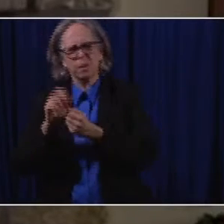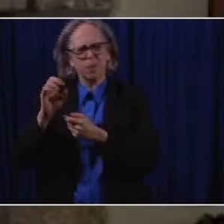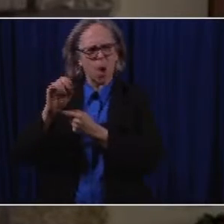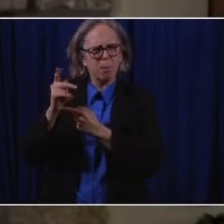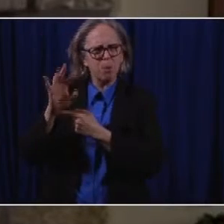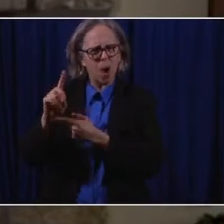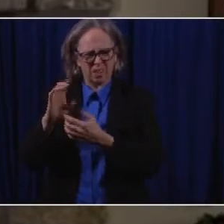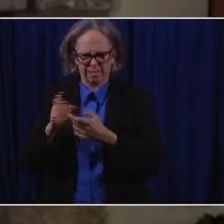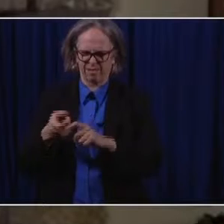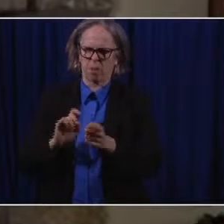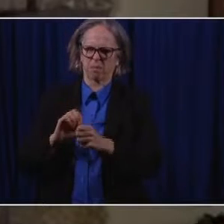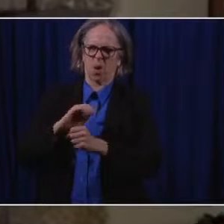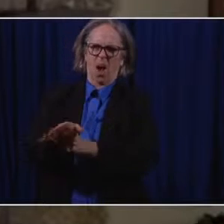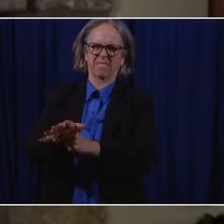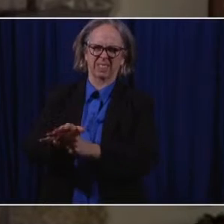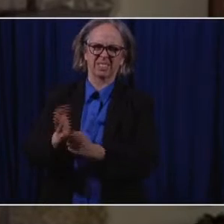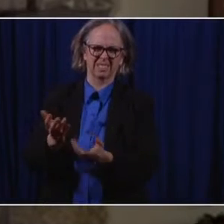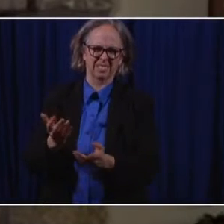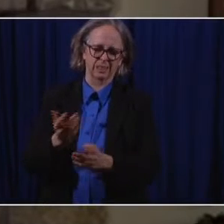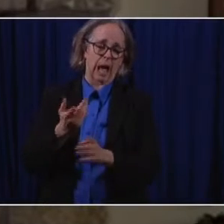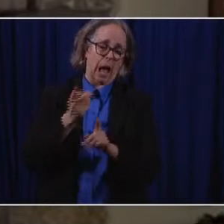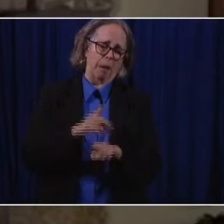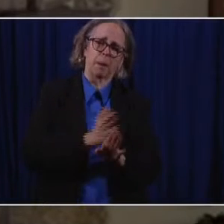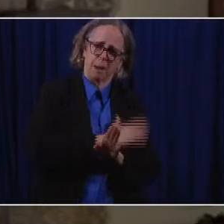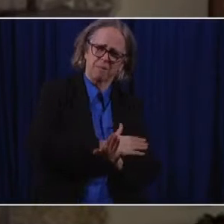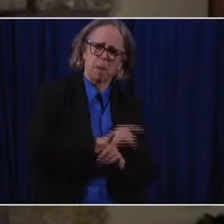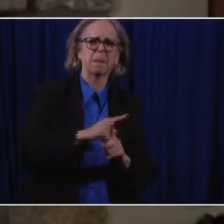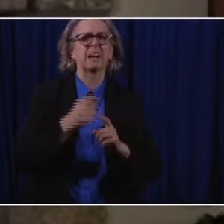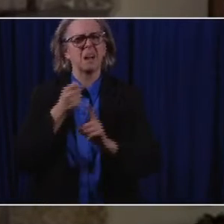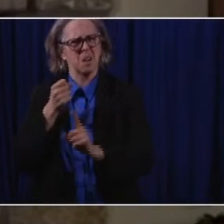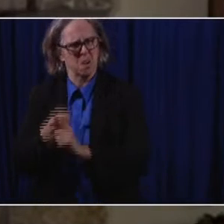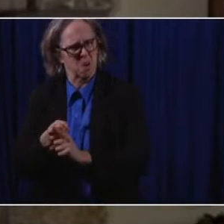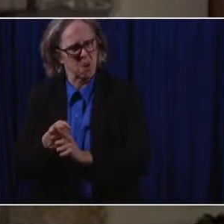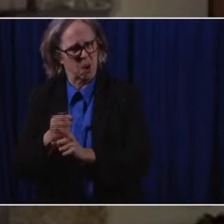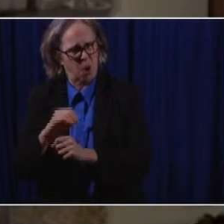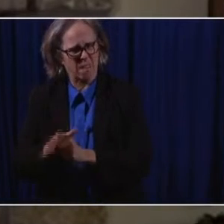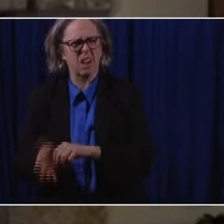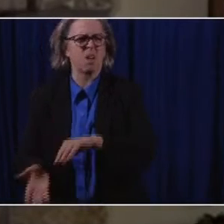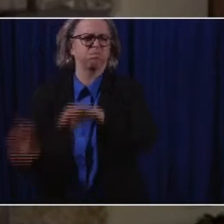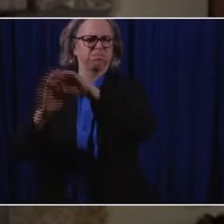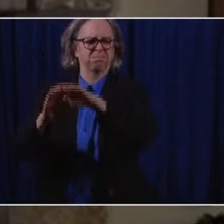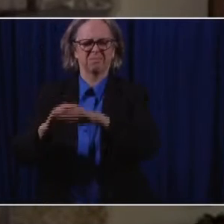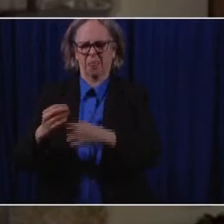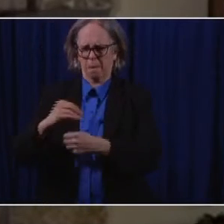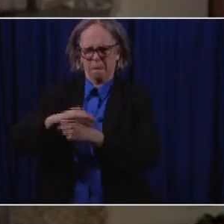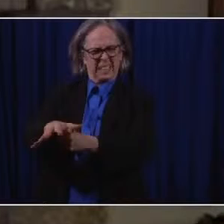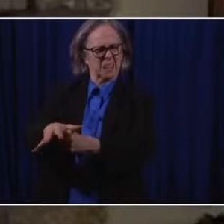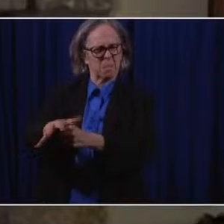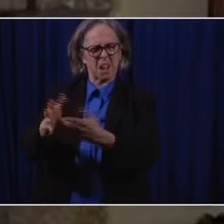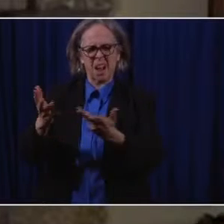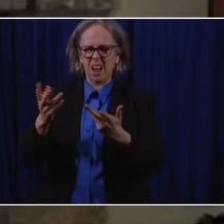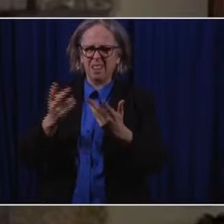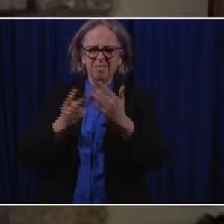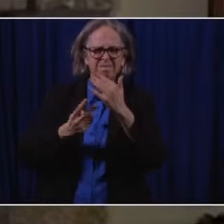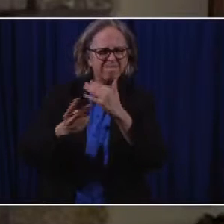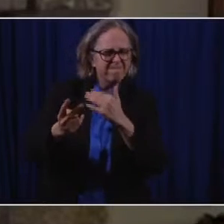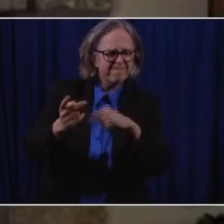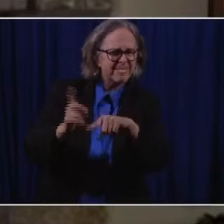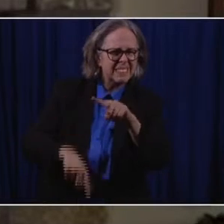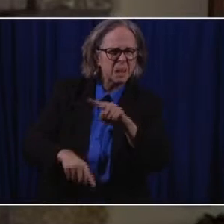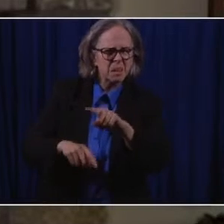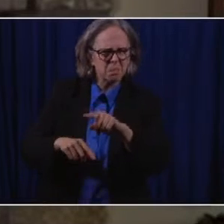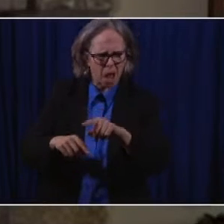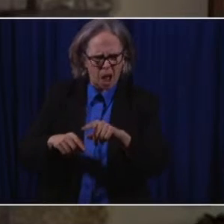then. The uncertainties of this pandemic have intensified the struggles with the substance use disorder that